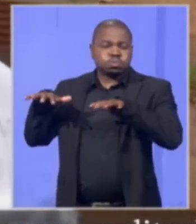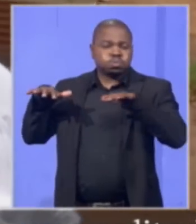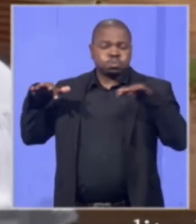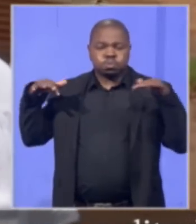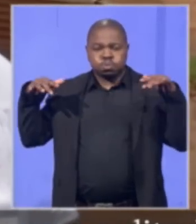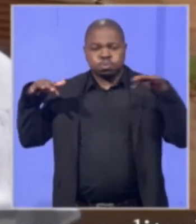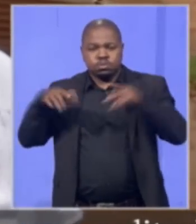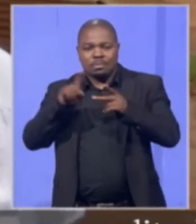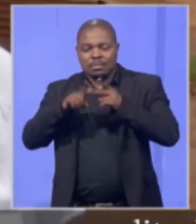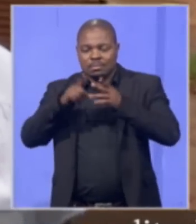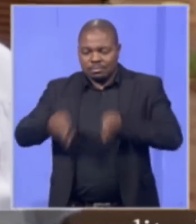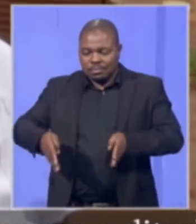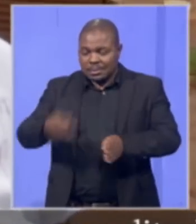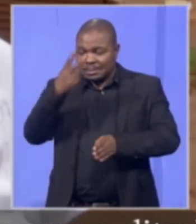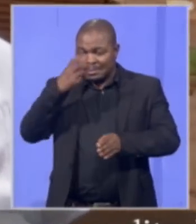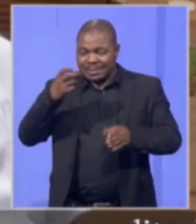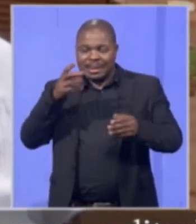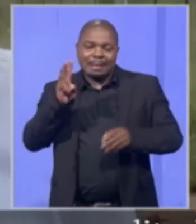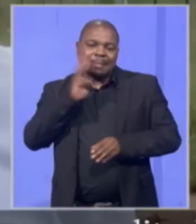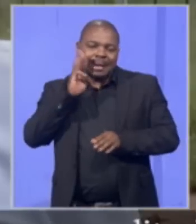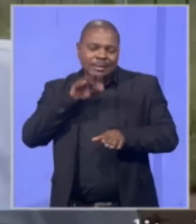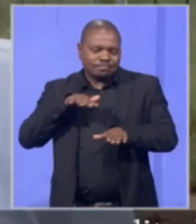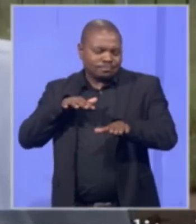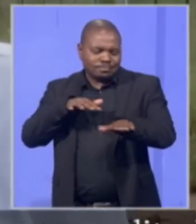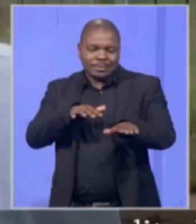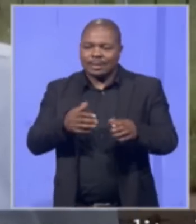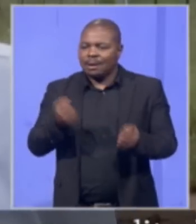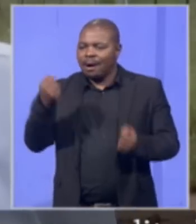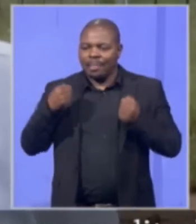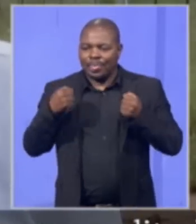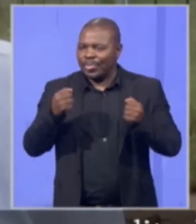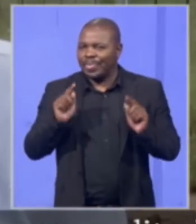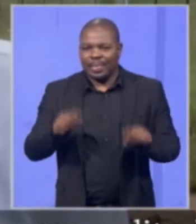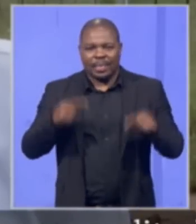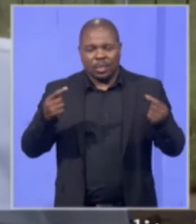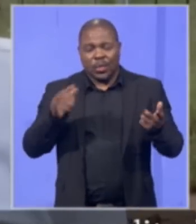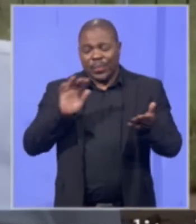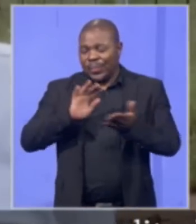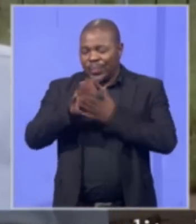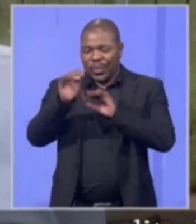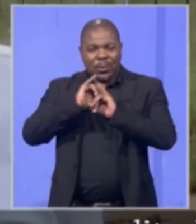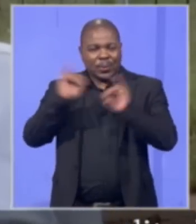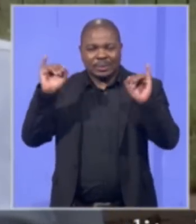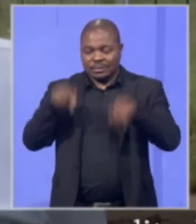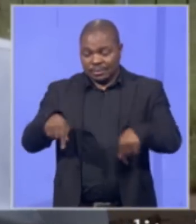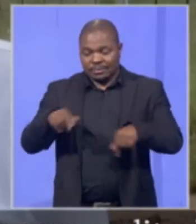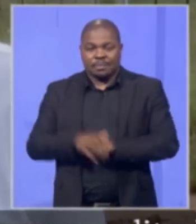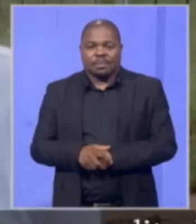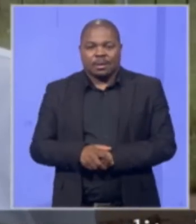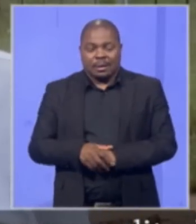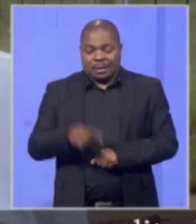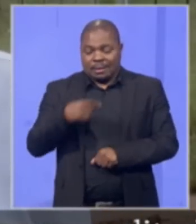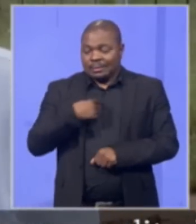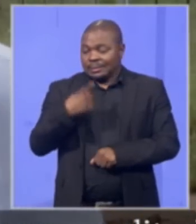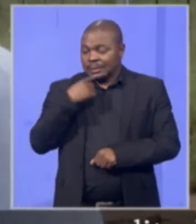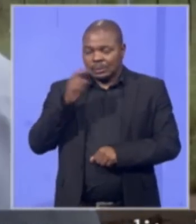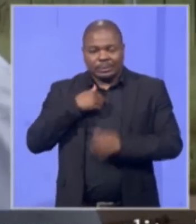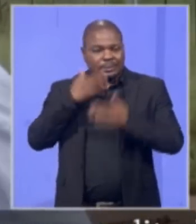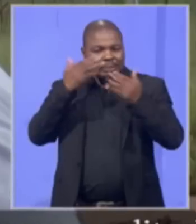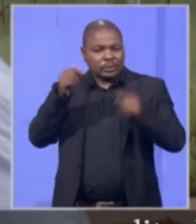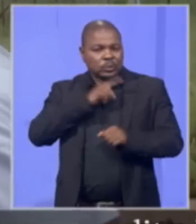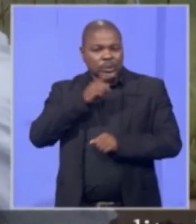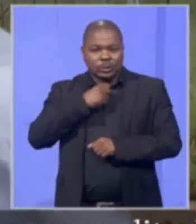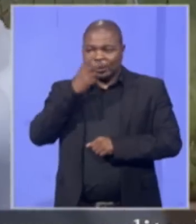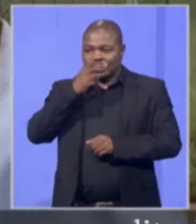no ko sekontiring le metsi fela dikoloi di sa tsamaya fa re senyegetswe thata ga re itse gore re ka reng ka ra bona re gaufi